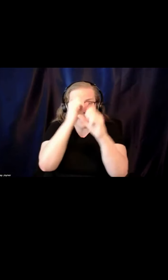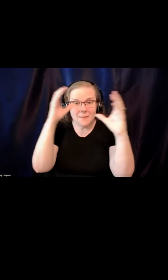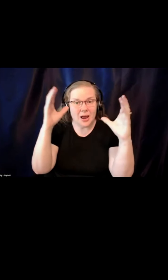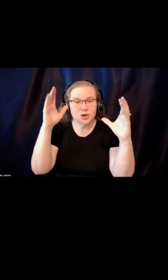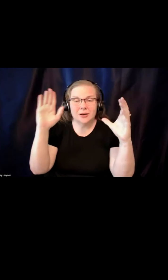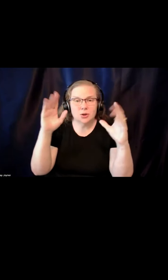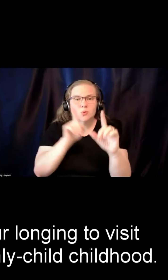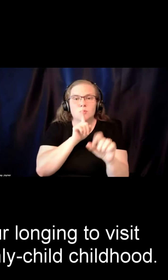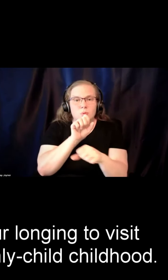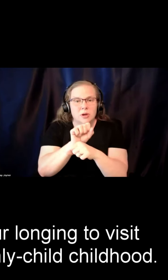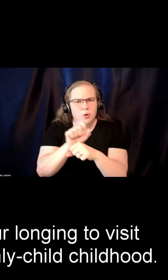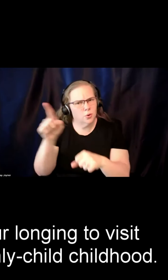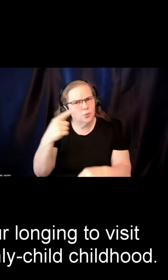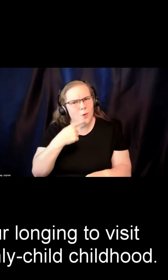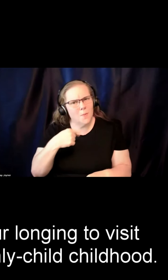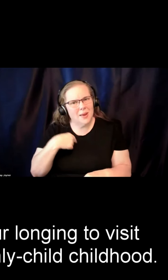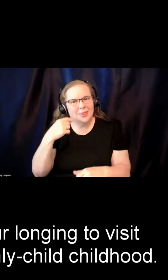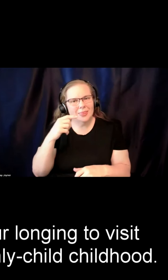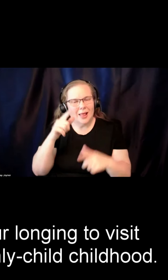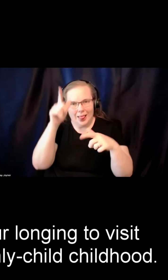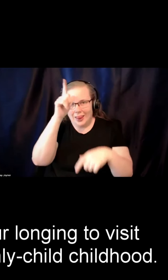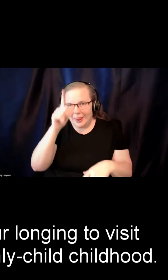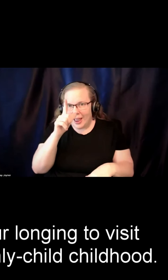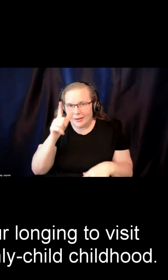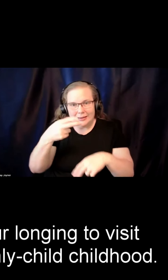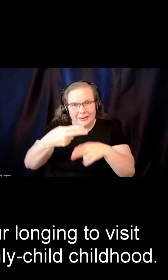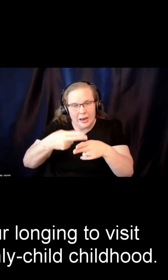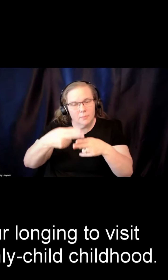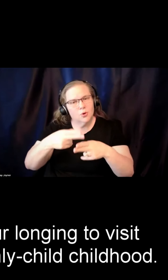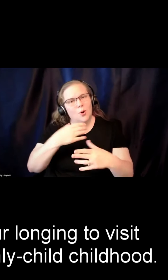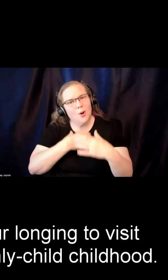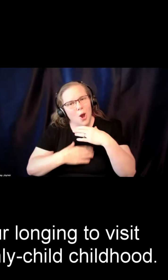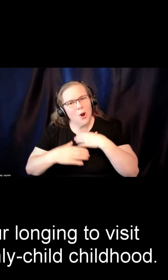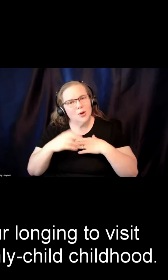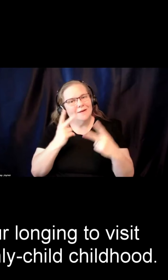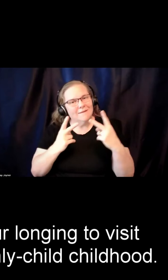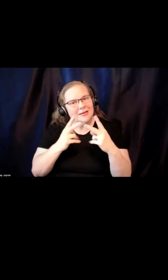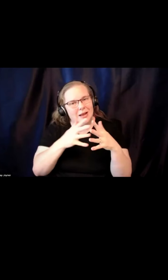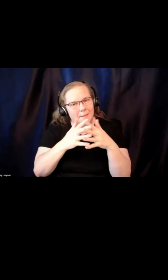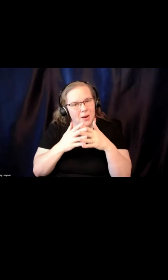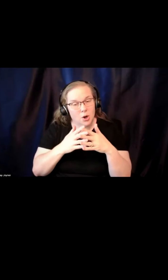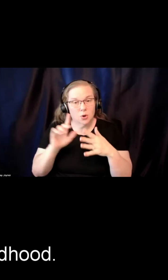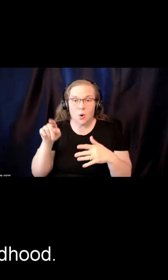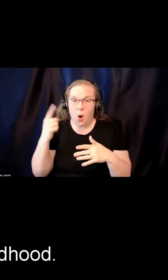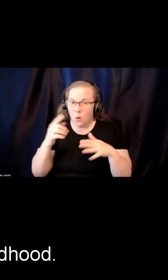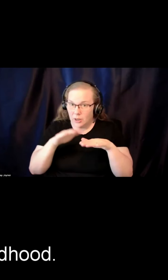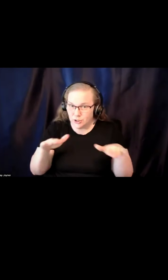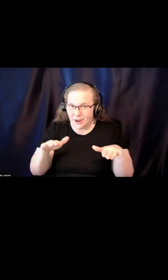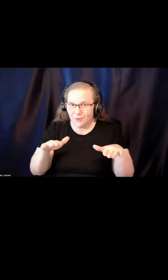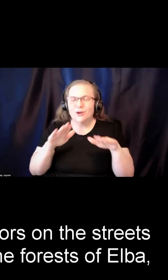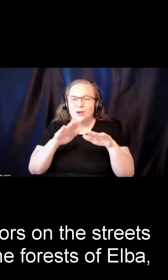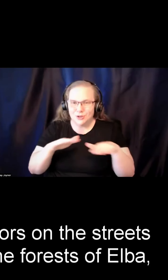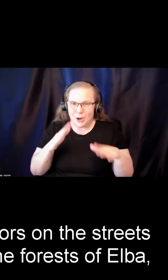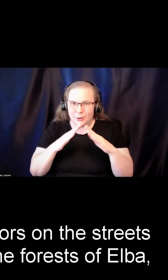name. You talked about your longing to visit America, about your only childhood. A good